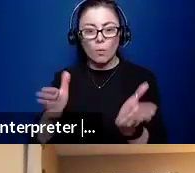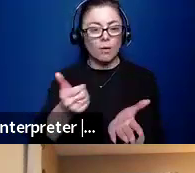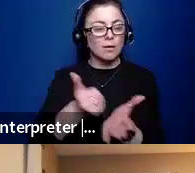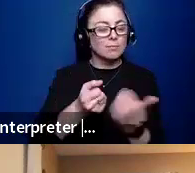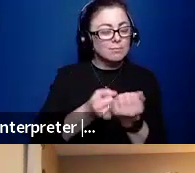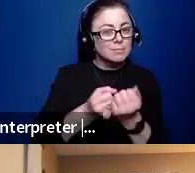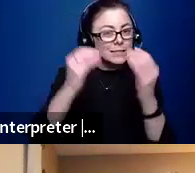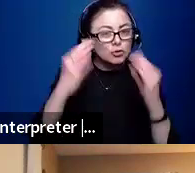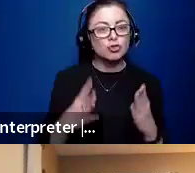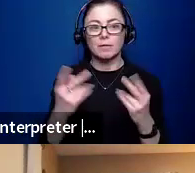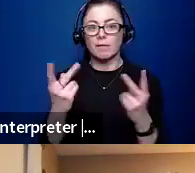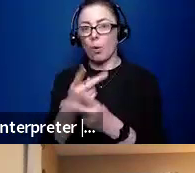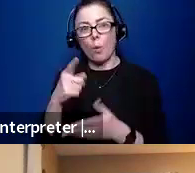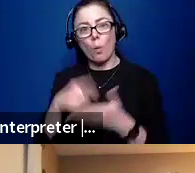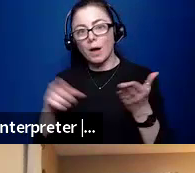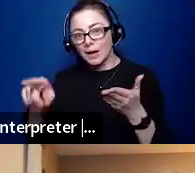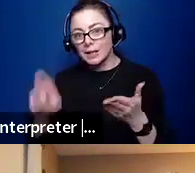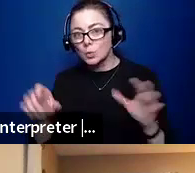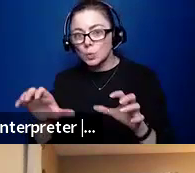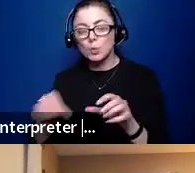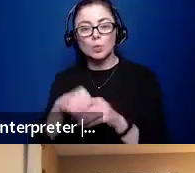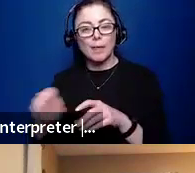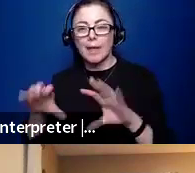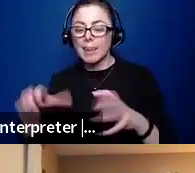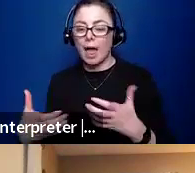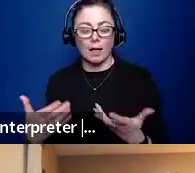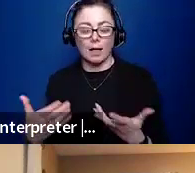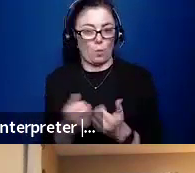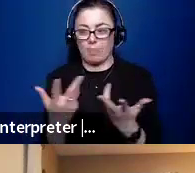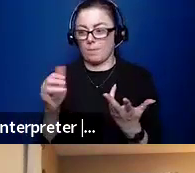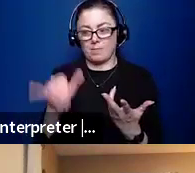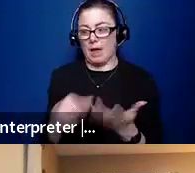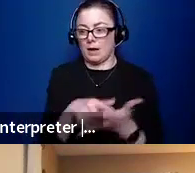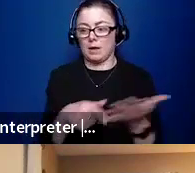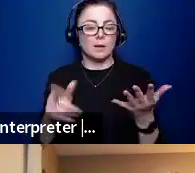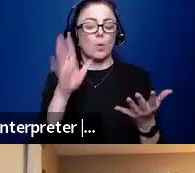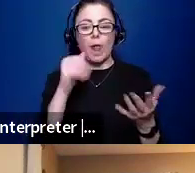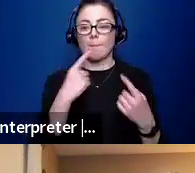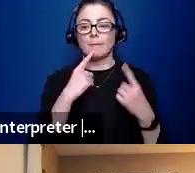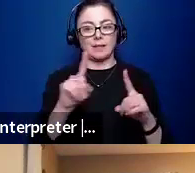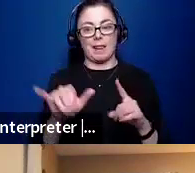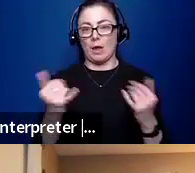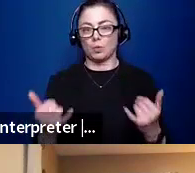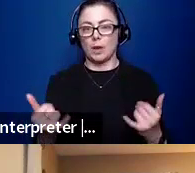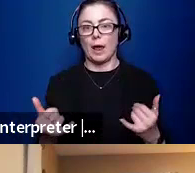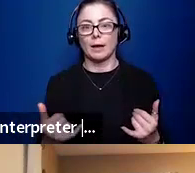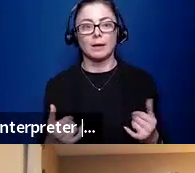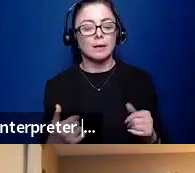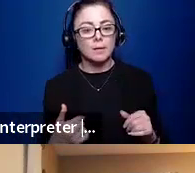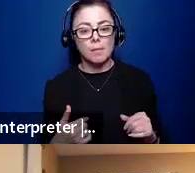figure out what he needed to do next in a class, he would not be where he's at today. I just wanted to